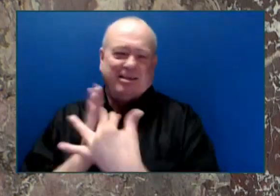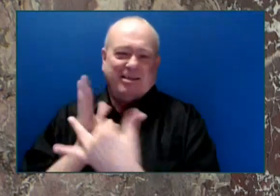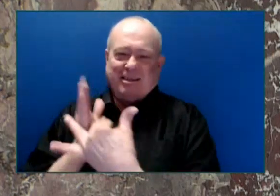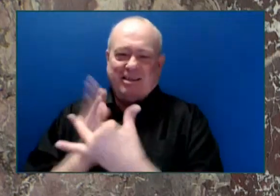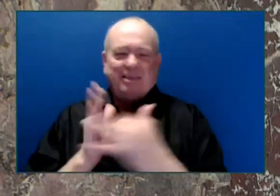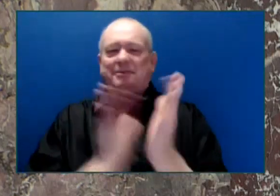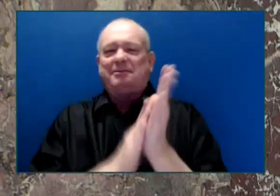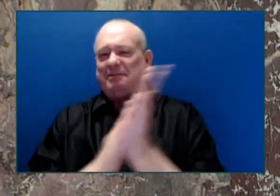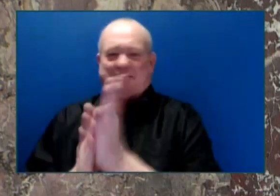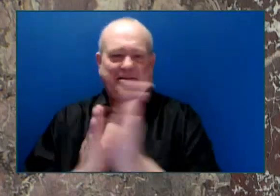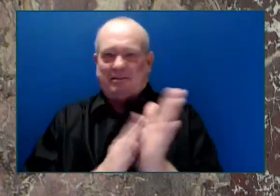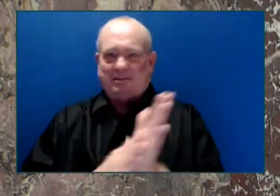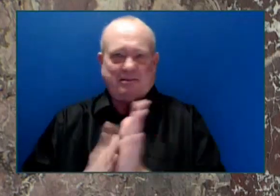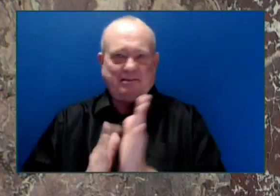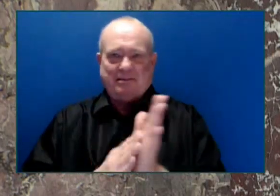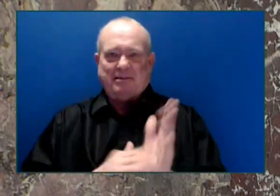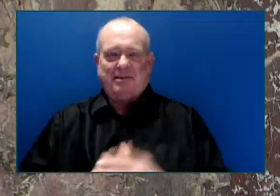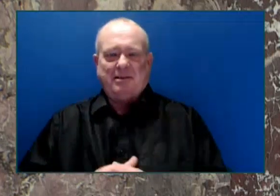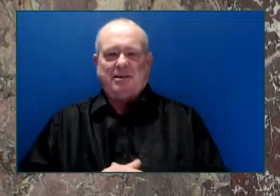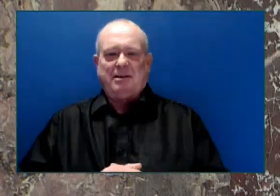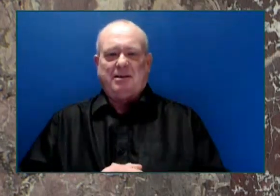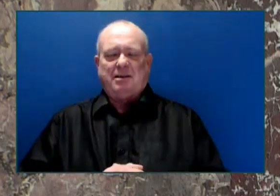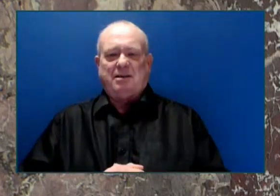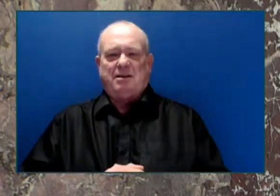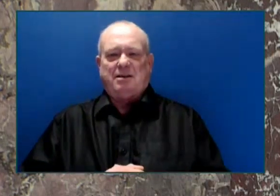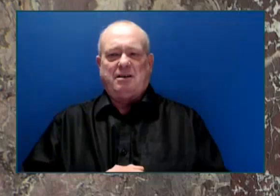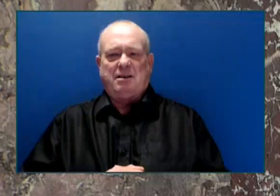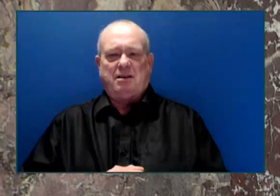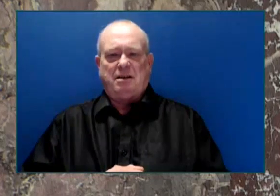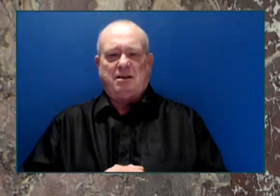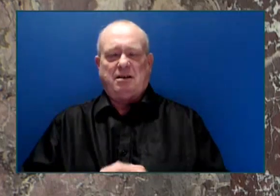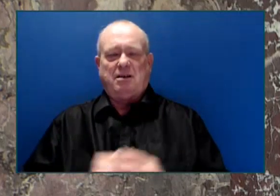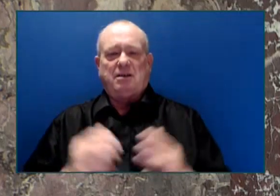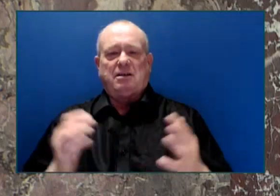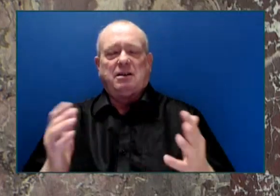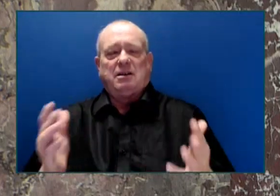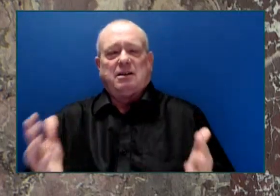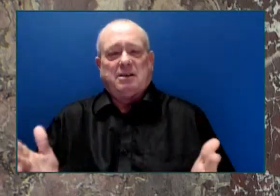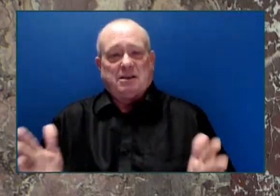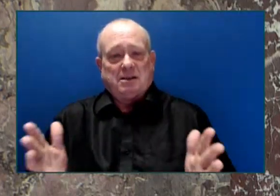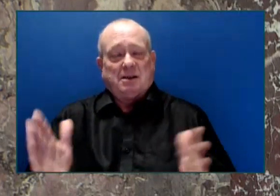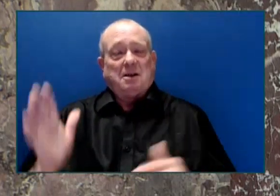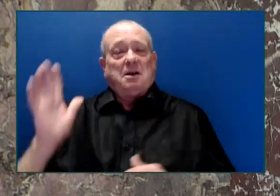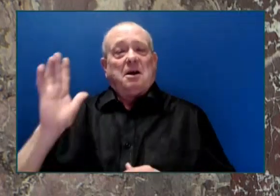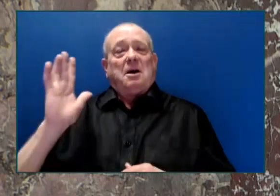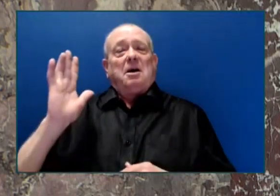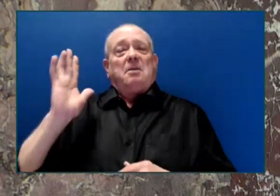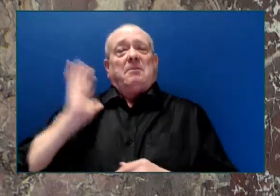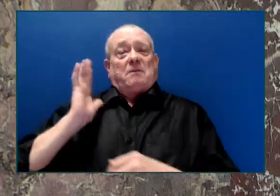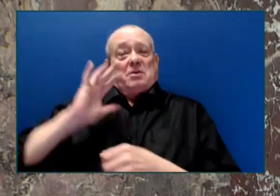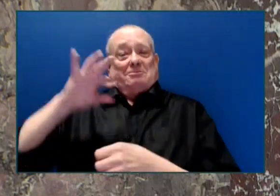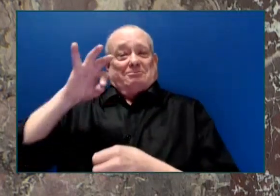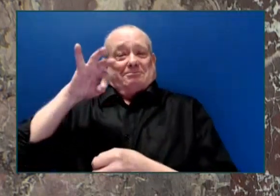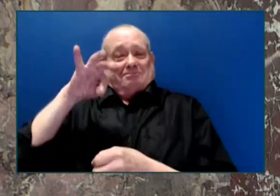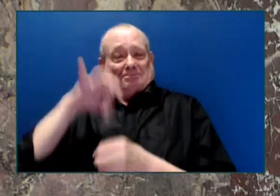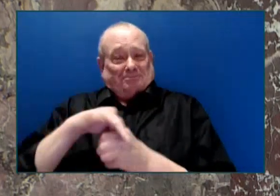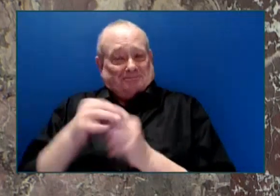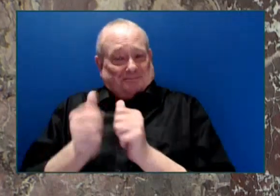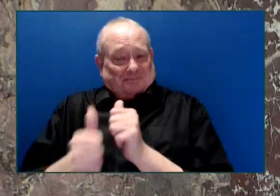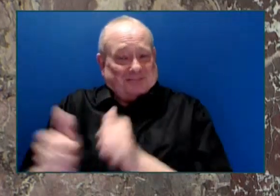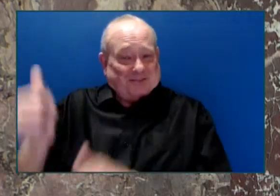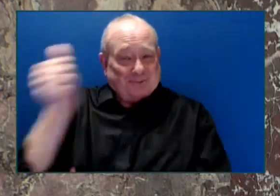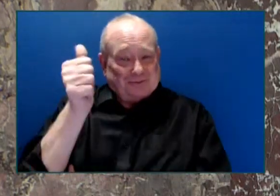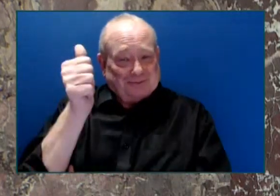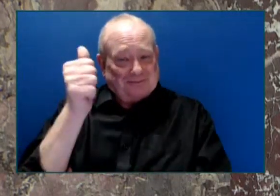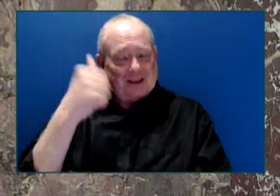When I was sworn in as Premier, Honourable Speaker, there were 4 key areas of priority that I laid out for British Columbians that we would